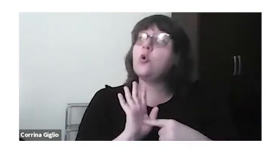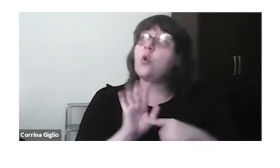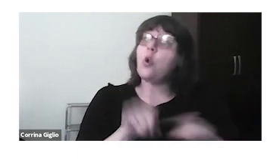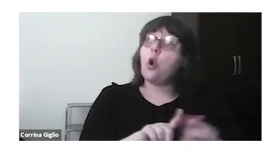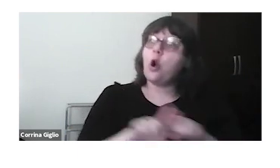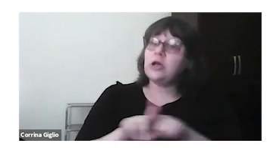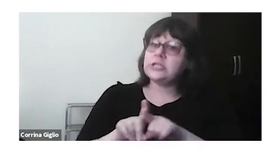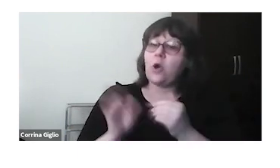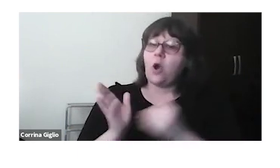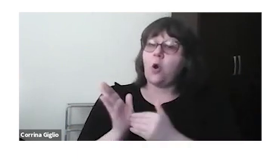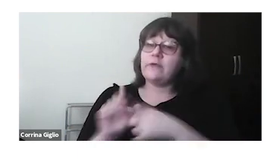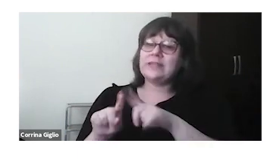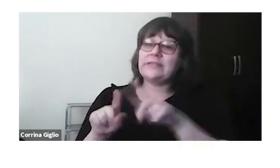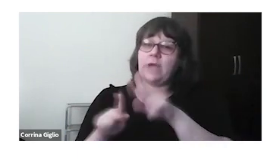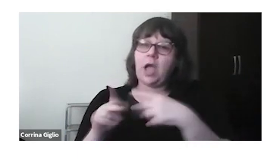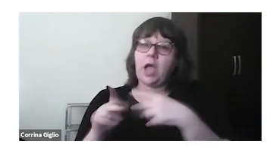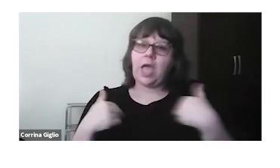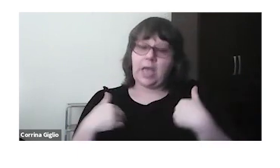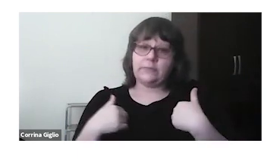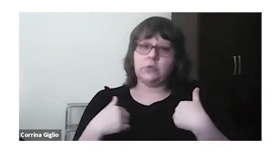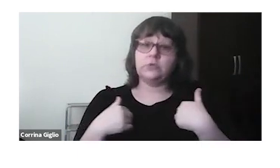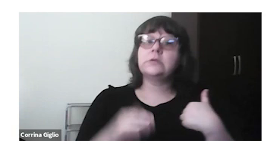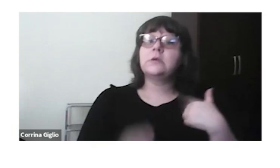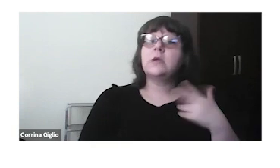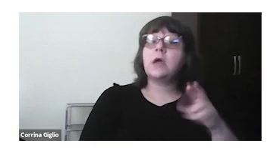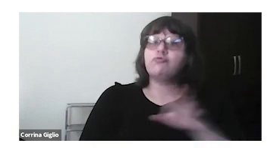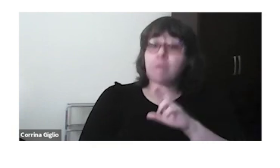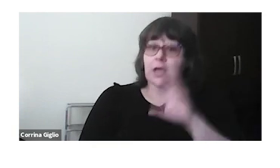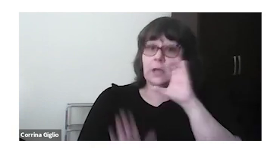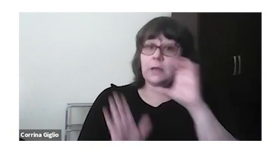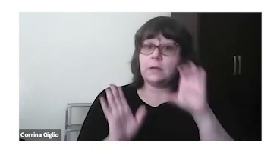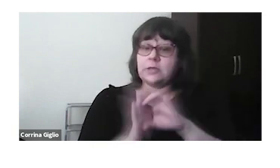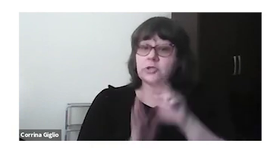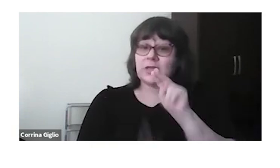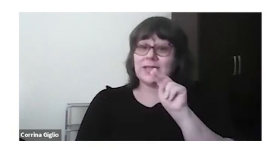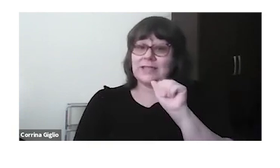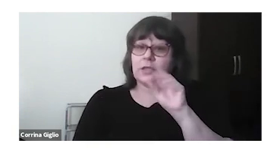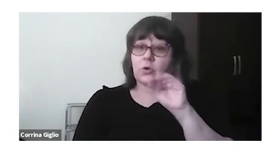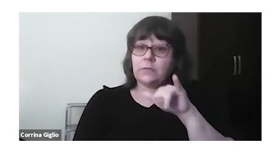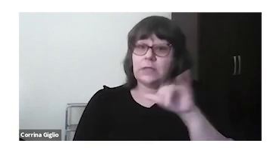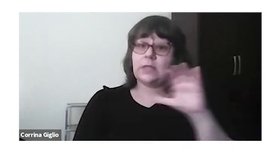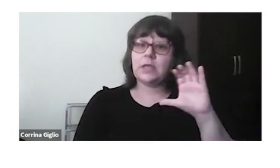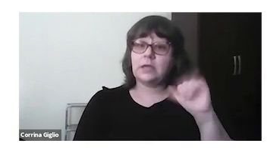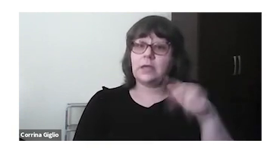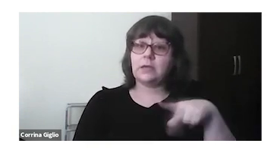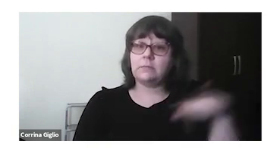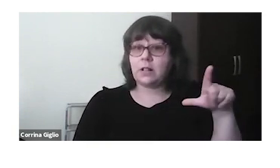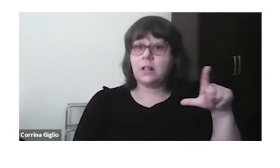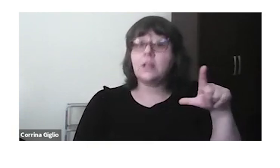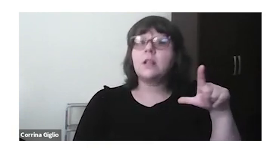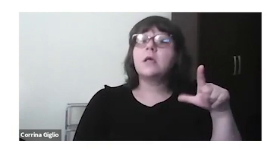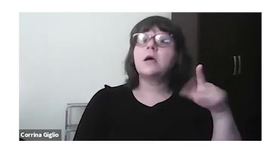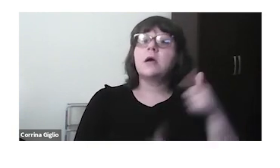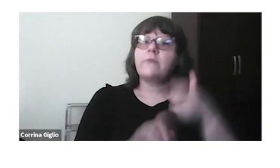well. This is image on the right is Naomi Campbell. It's by a French photographer